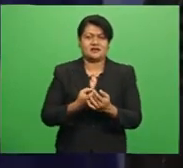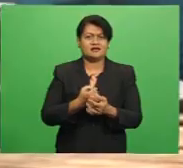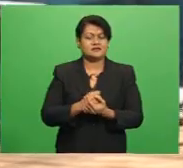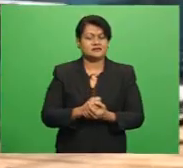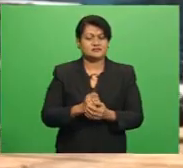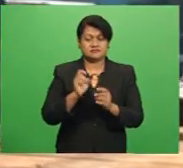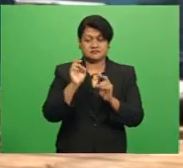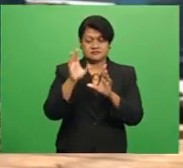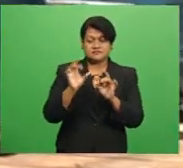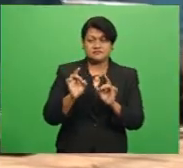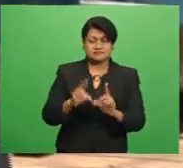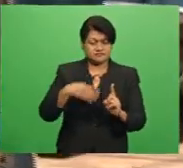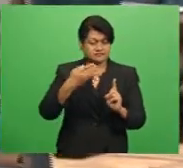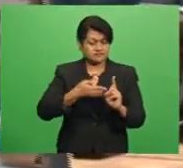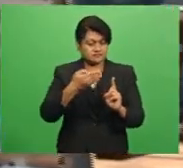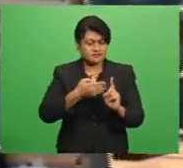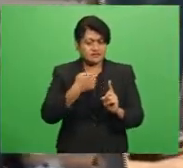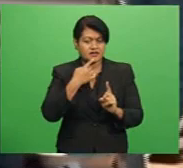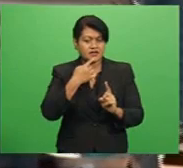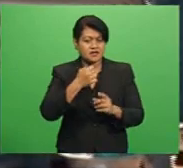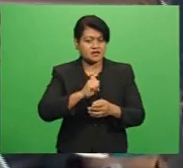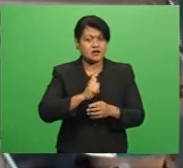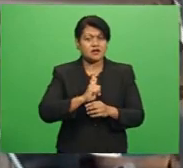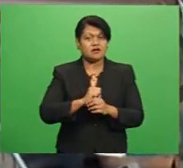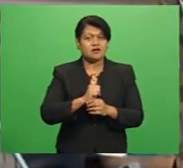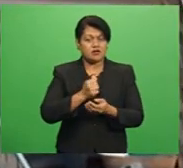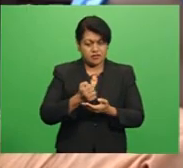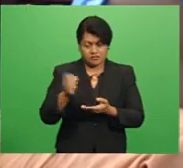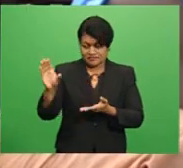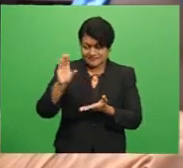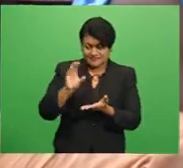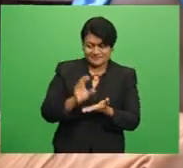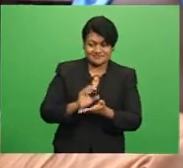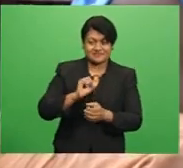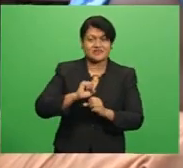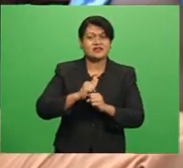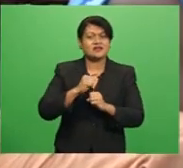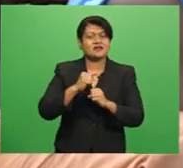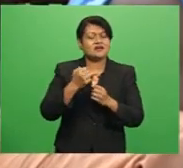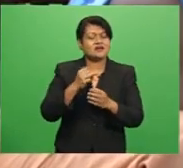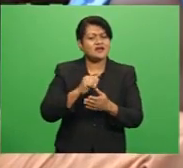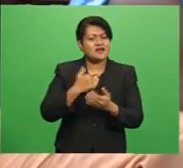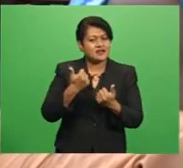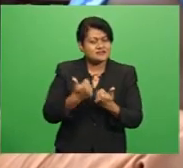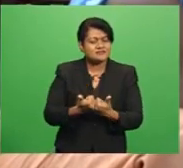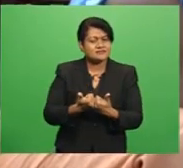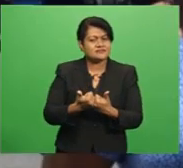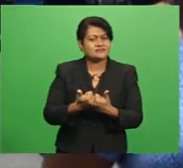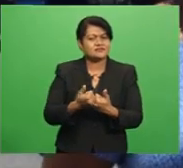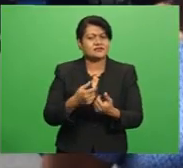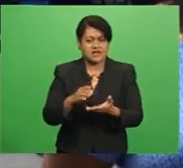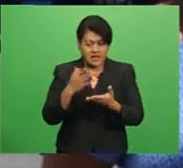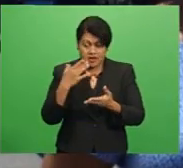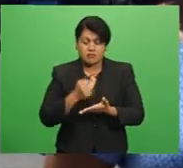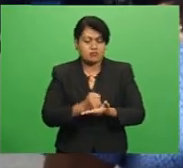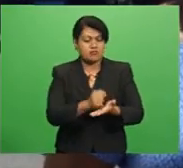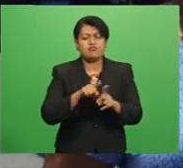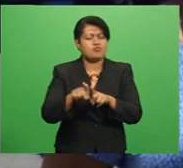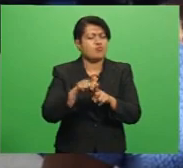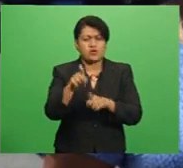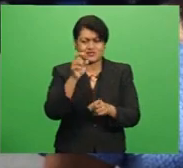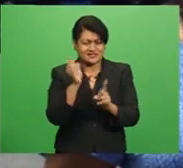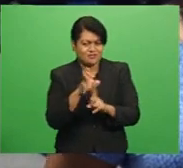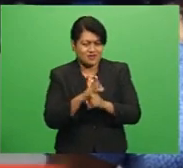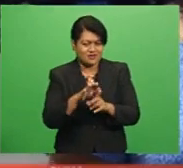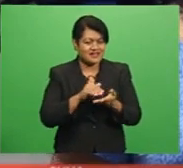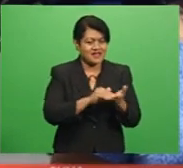Anna Donny, says the grant agreement is designed to ensure that the most vulnerable get the help they need. The minister is quick